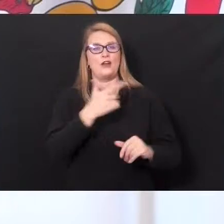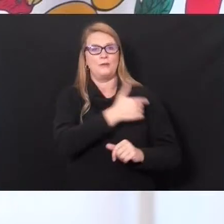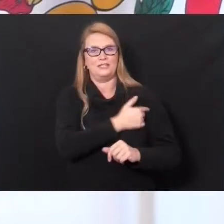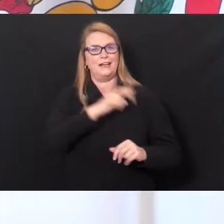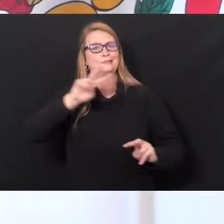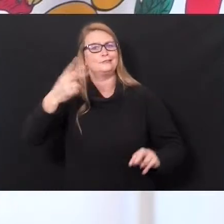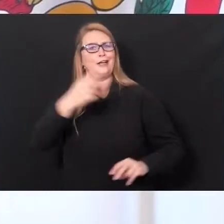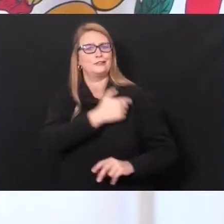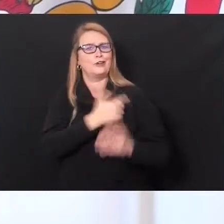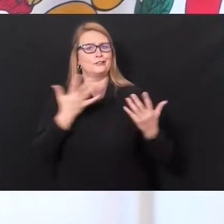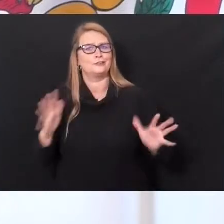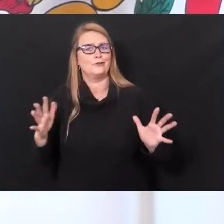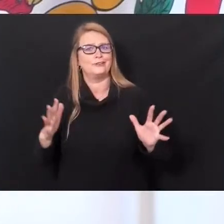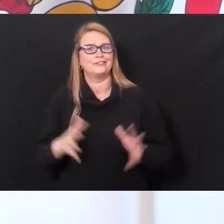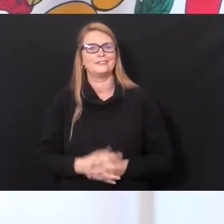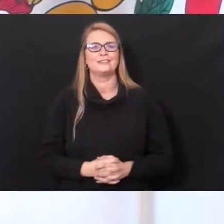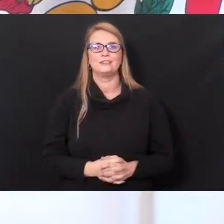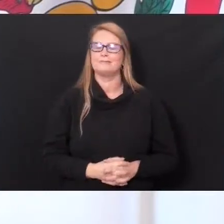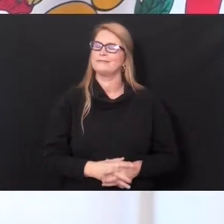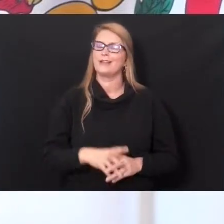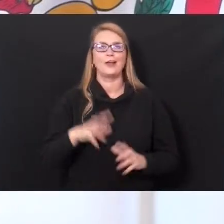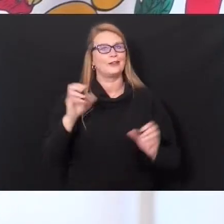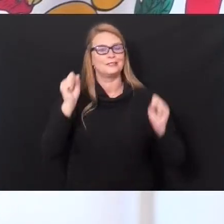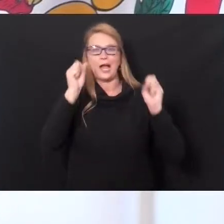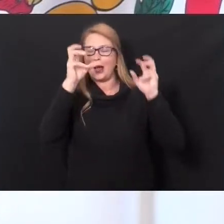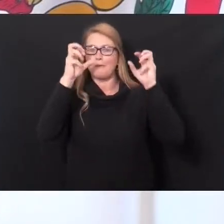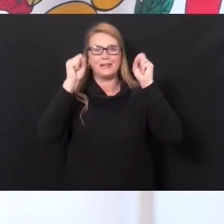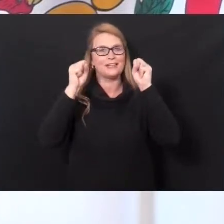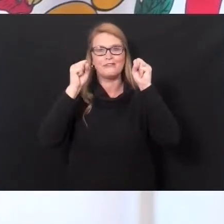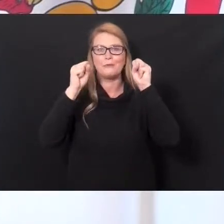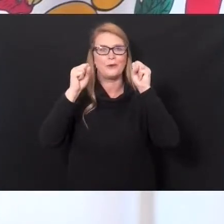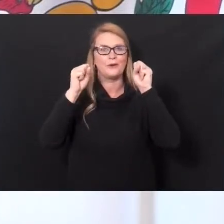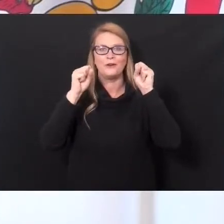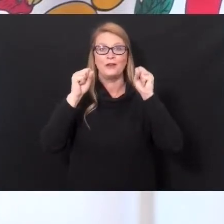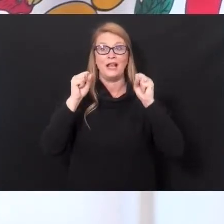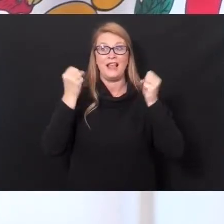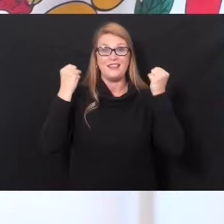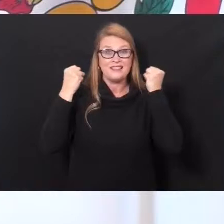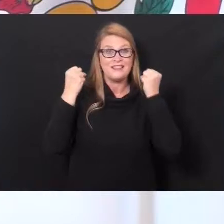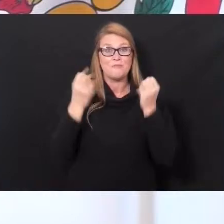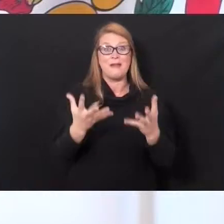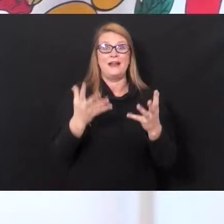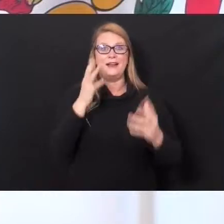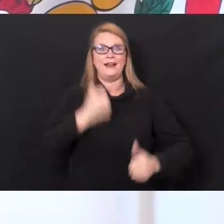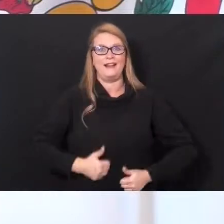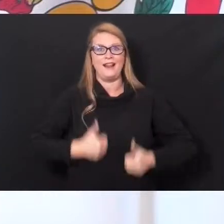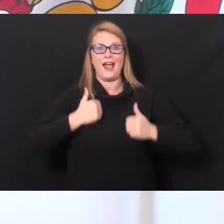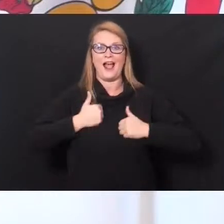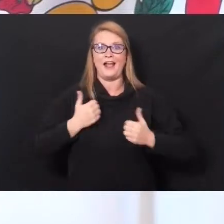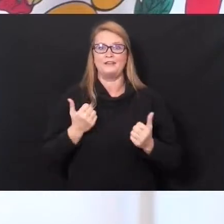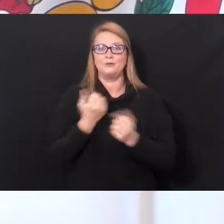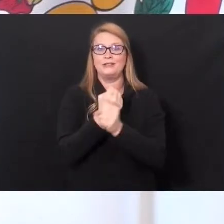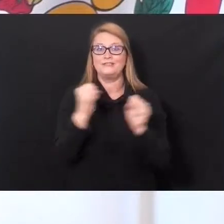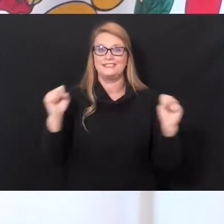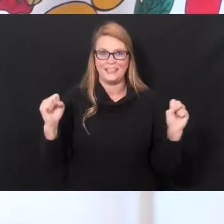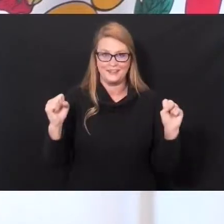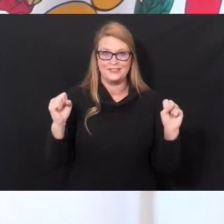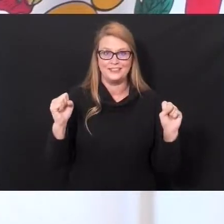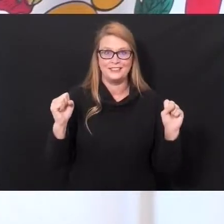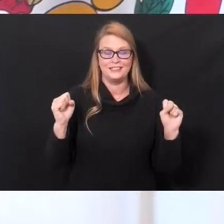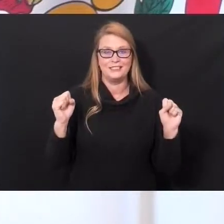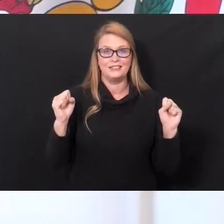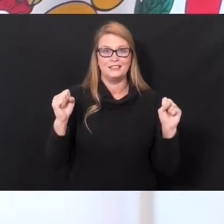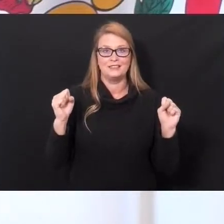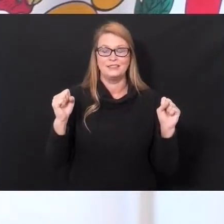second shots. Unbelievable. The amount of lives we've saved there are